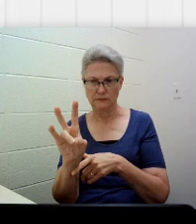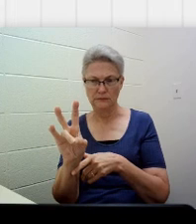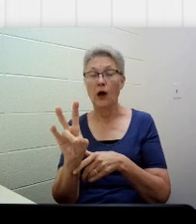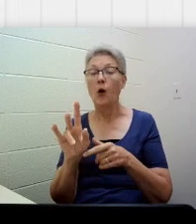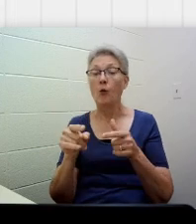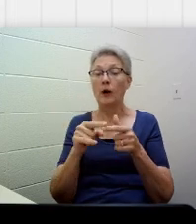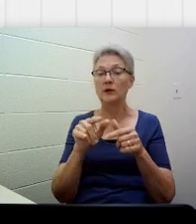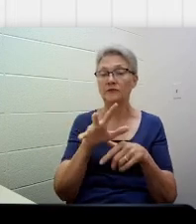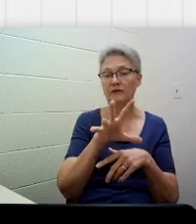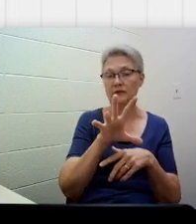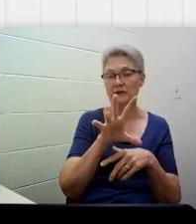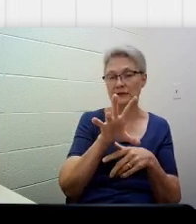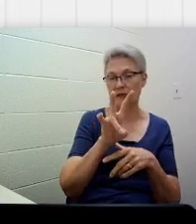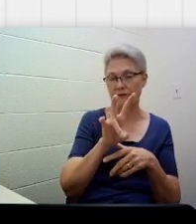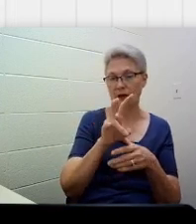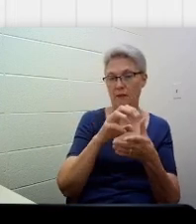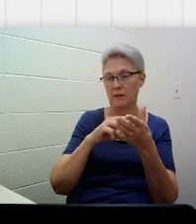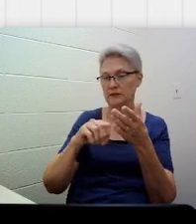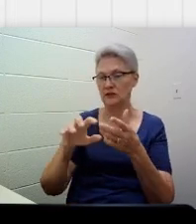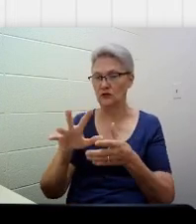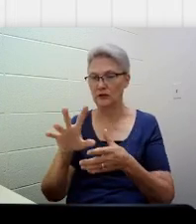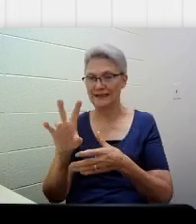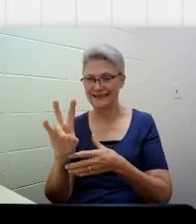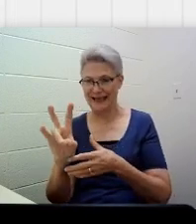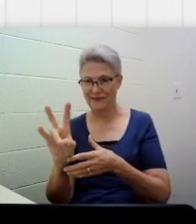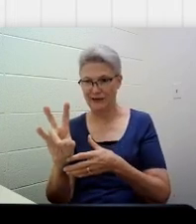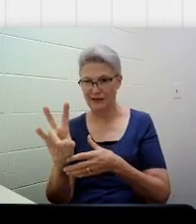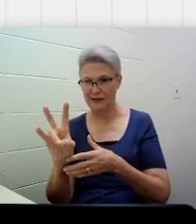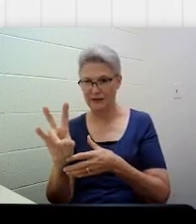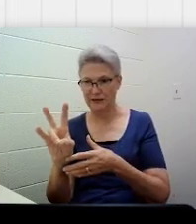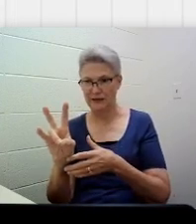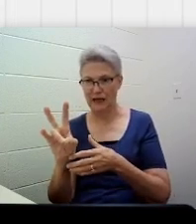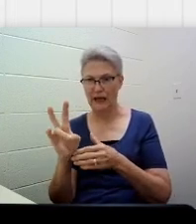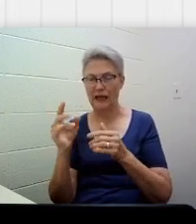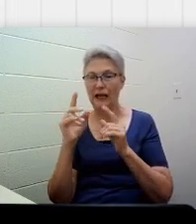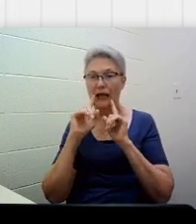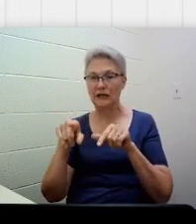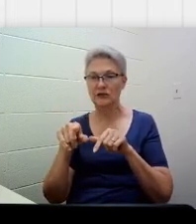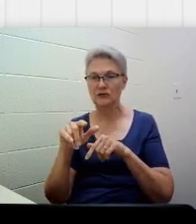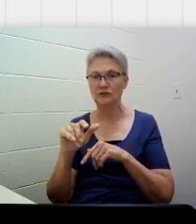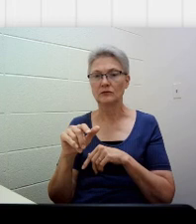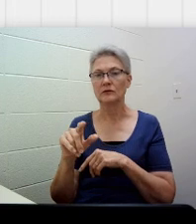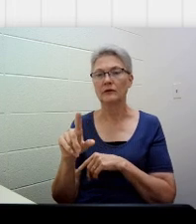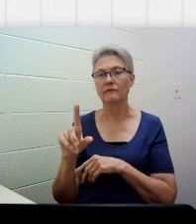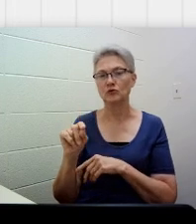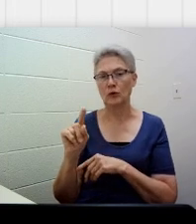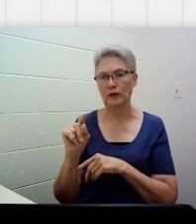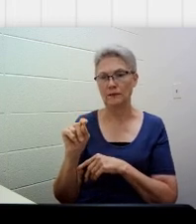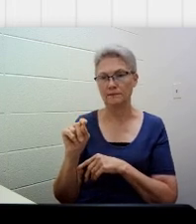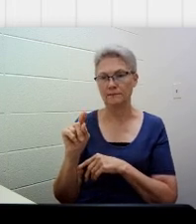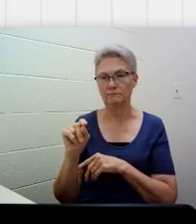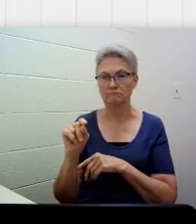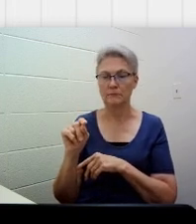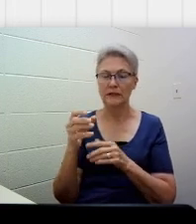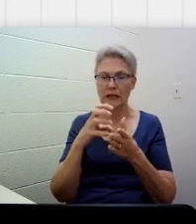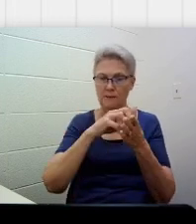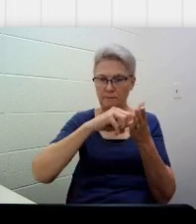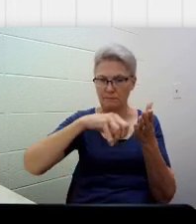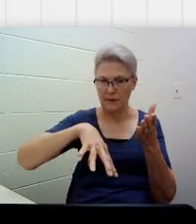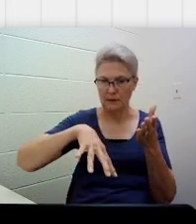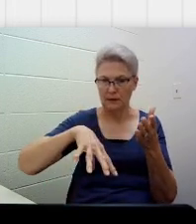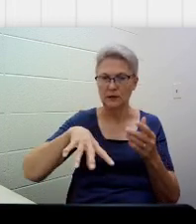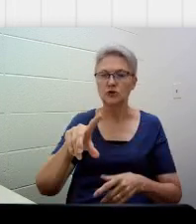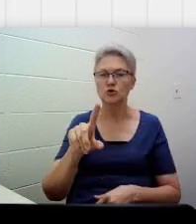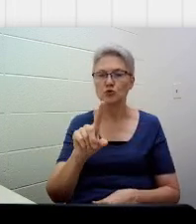So when I do 57 minus 37, I get an answer of 20 because I took away